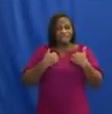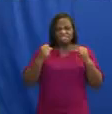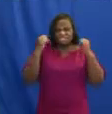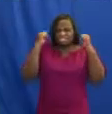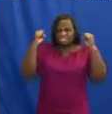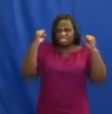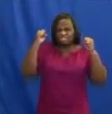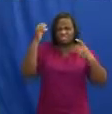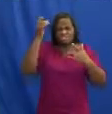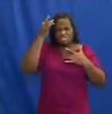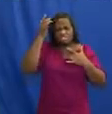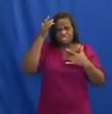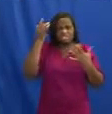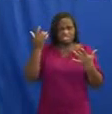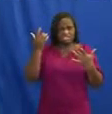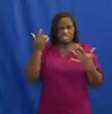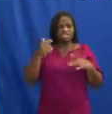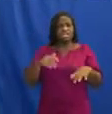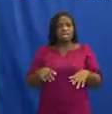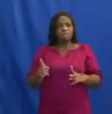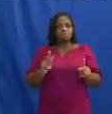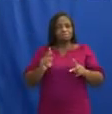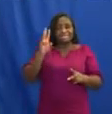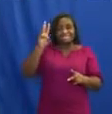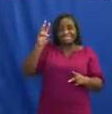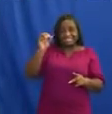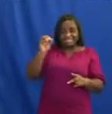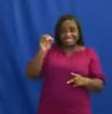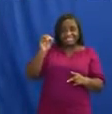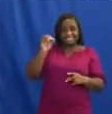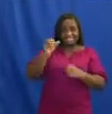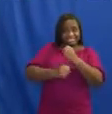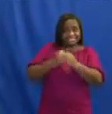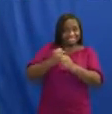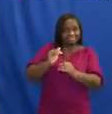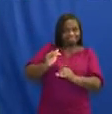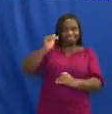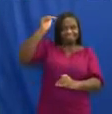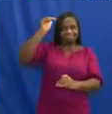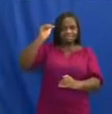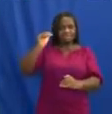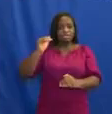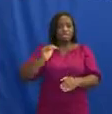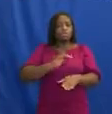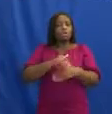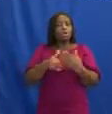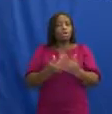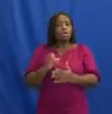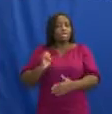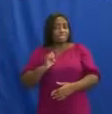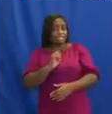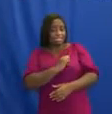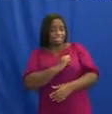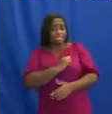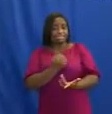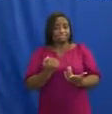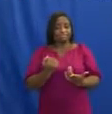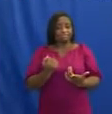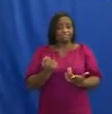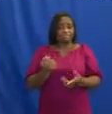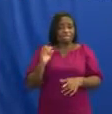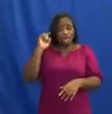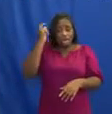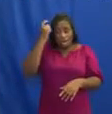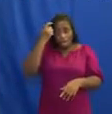medical conditions, persons 60 years and above, and frontline members of the executive, legislature,